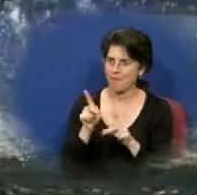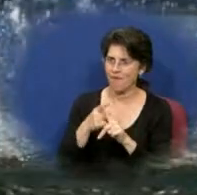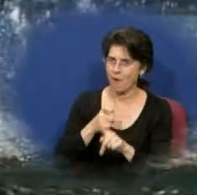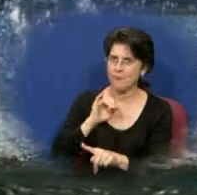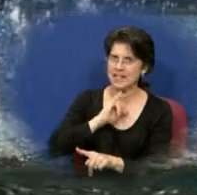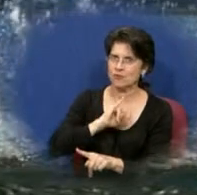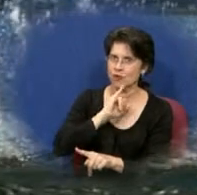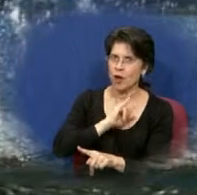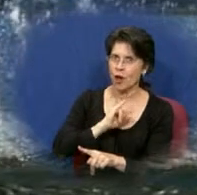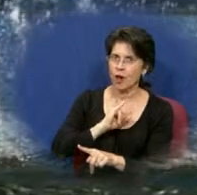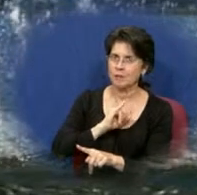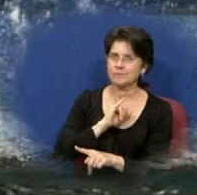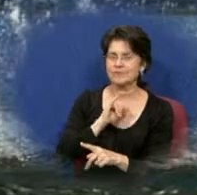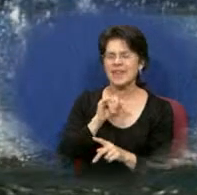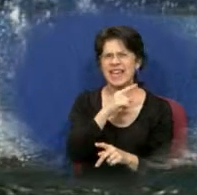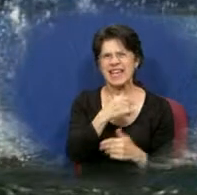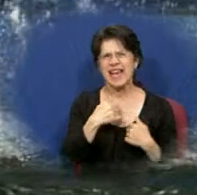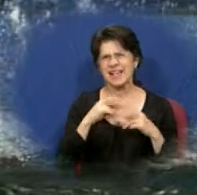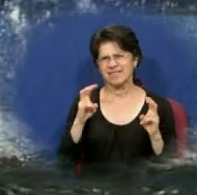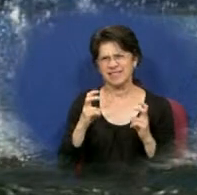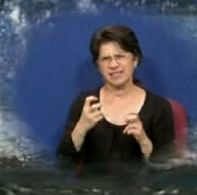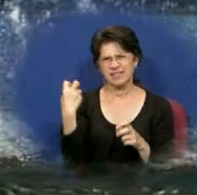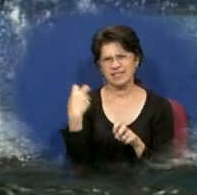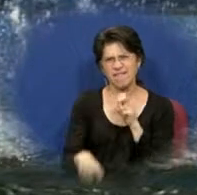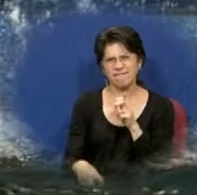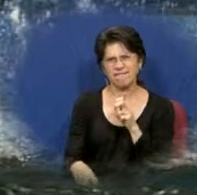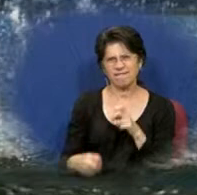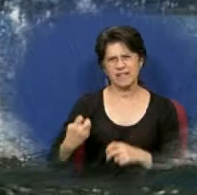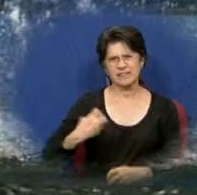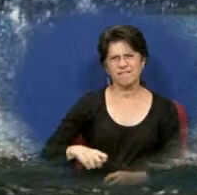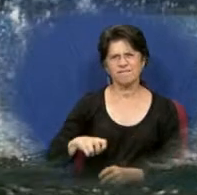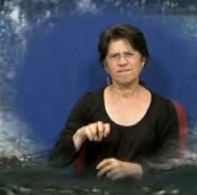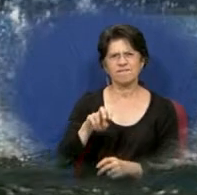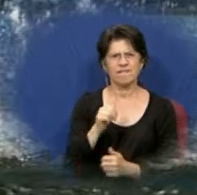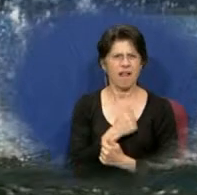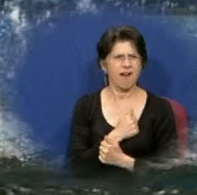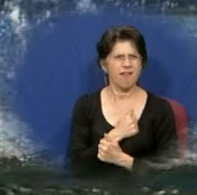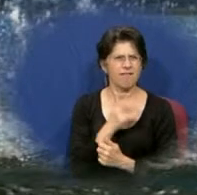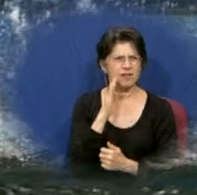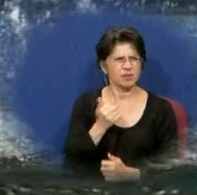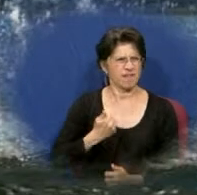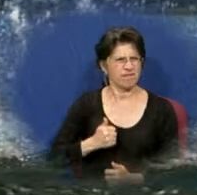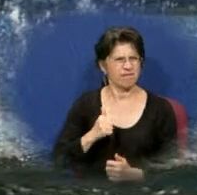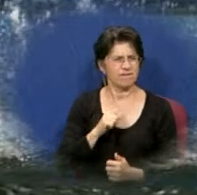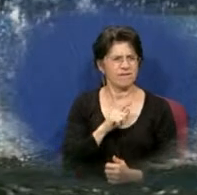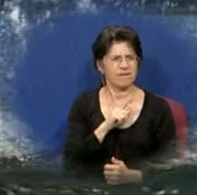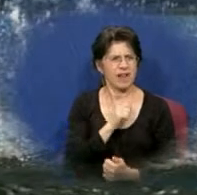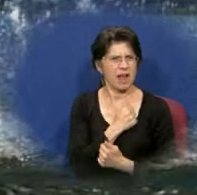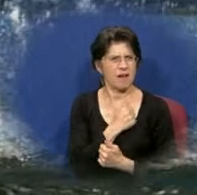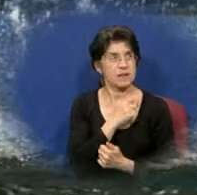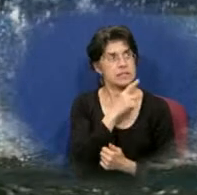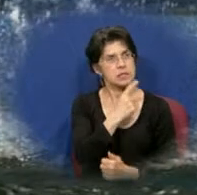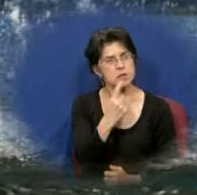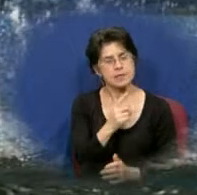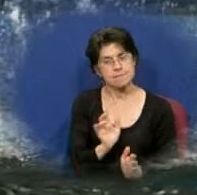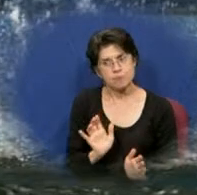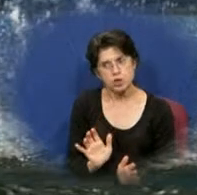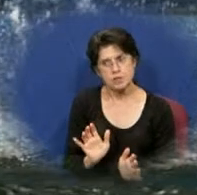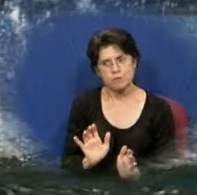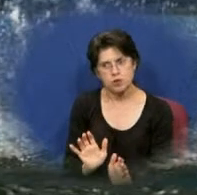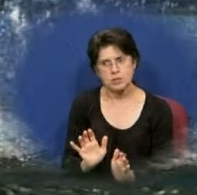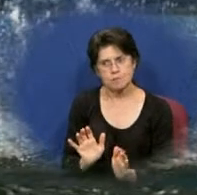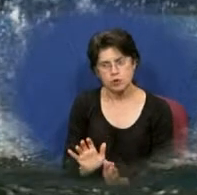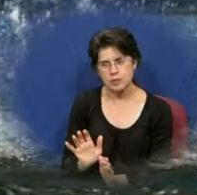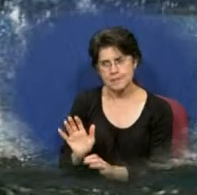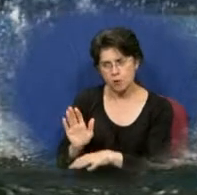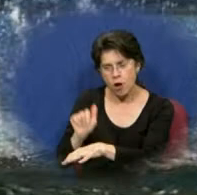and out of tough love, as we hear about in the first reading this morning, that God was again one who is continually pushing and calling